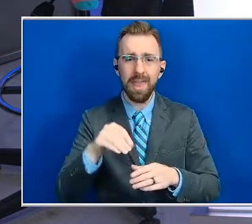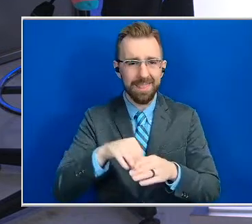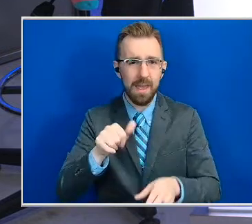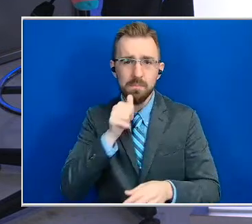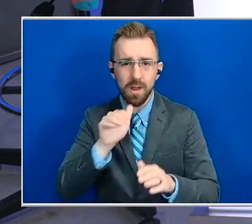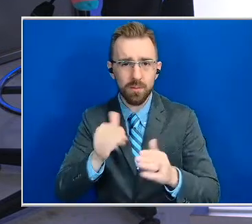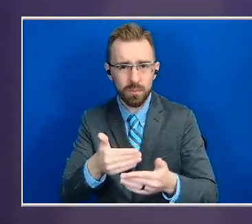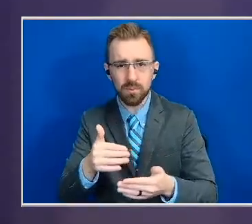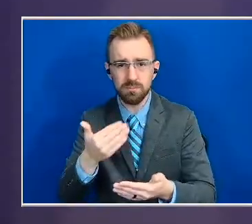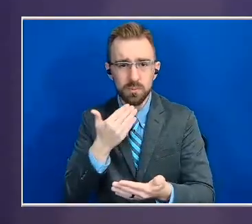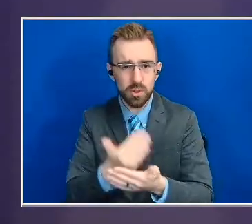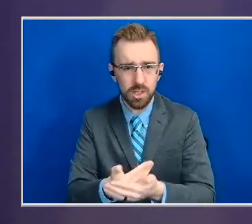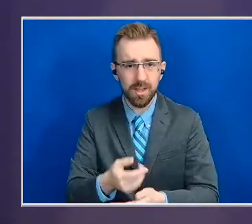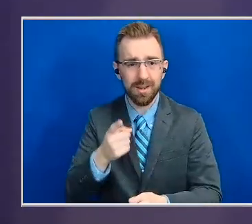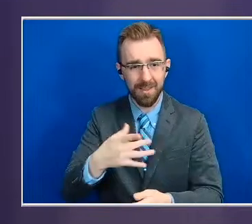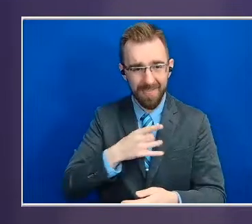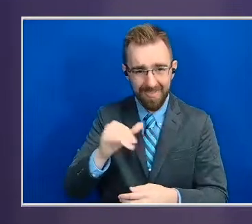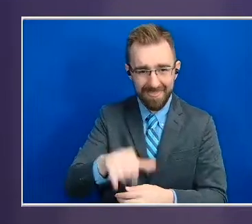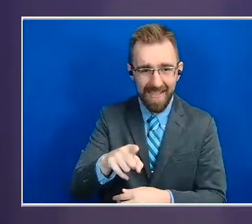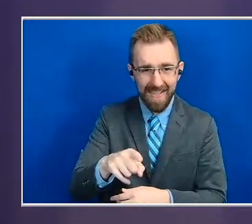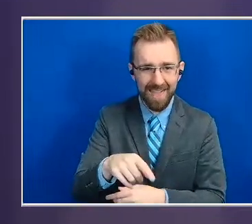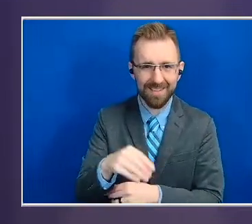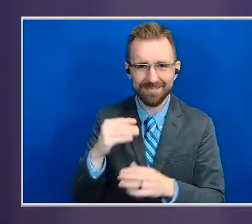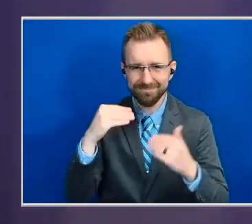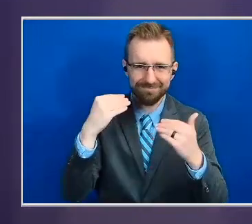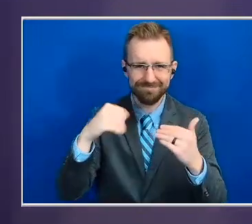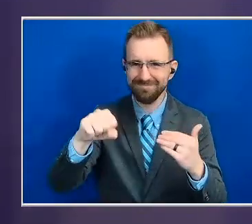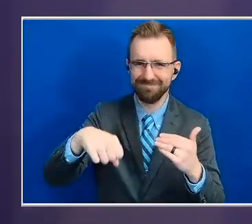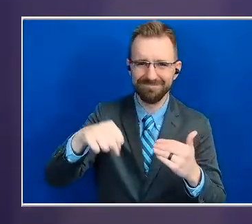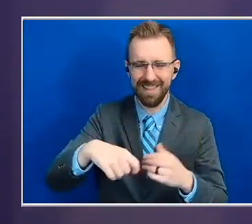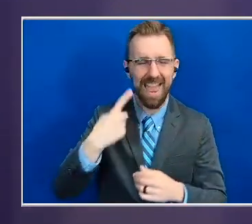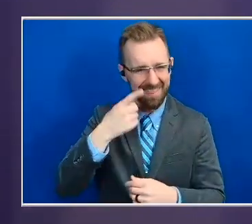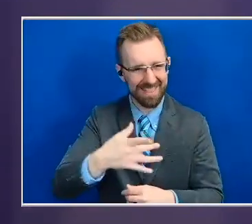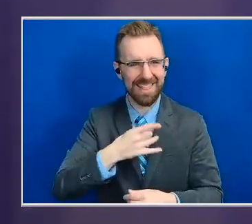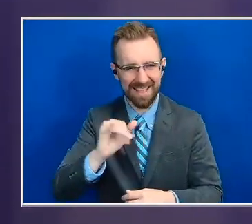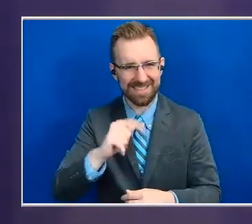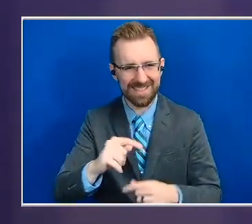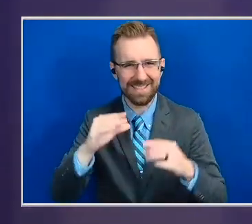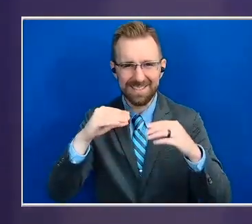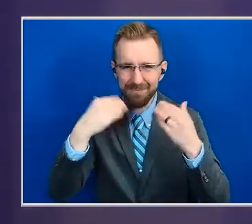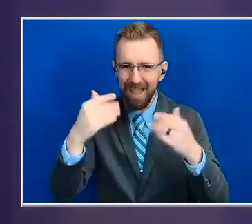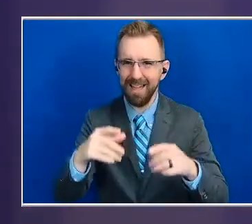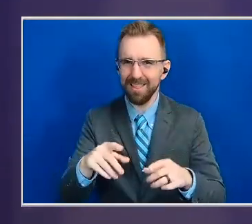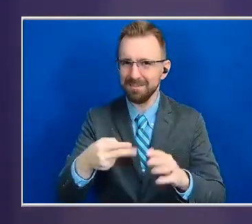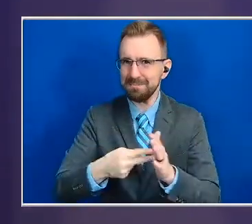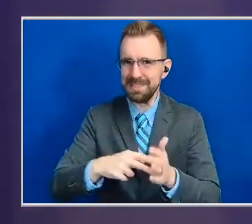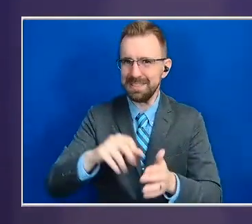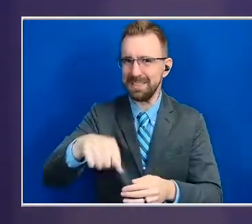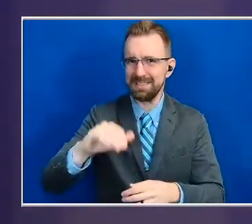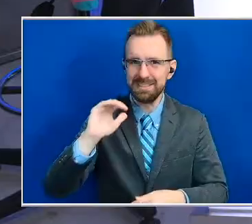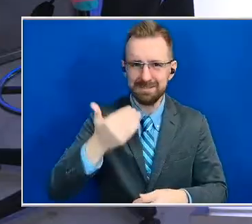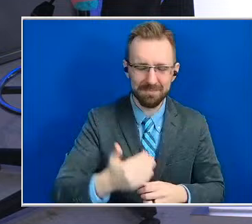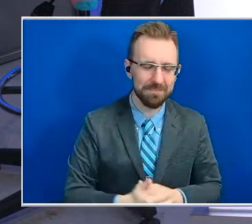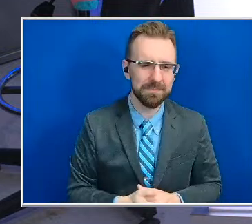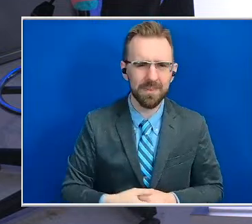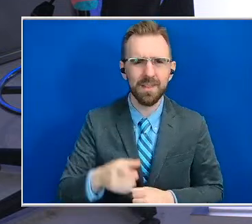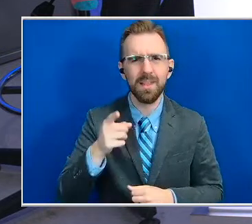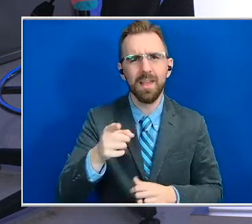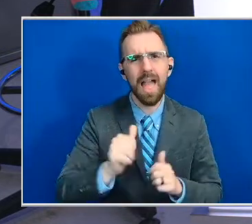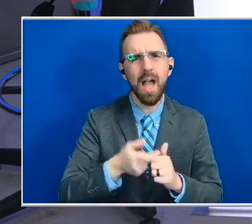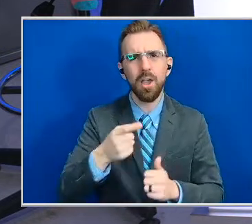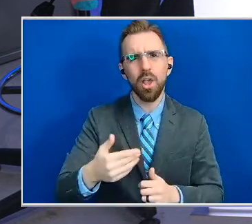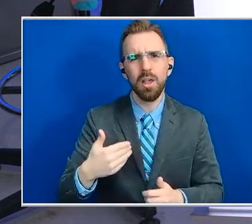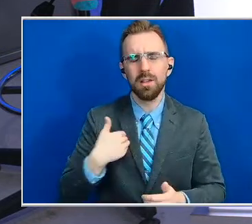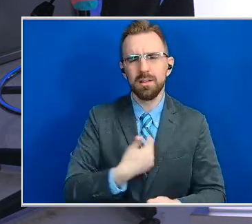that? He says yes. I think he does. We're taking the smile as a yes. Now, Michelle, how does your lactation team help support our